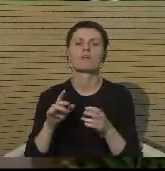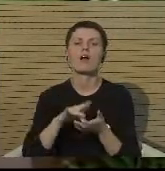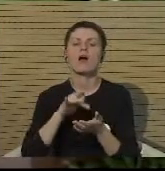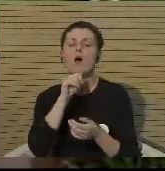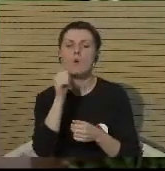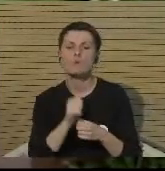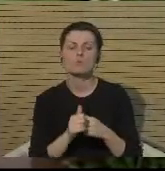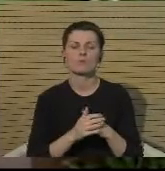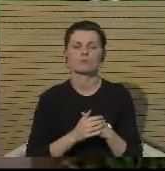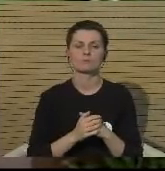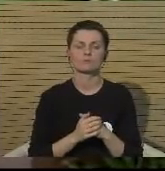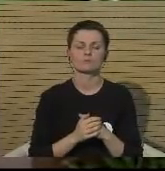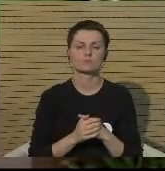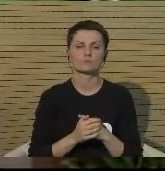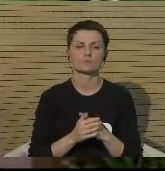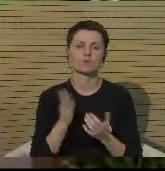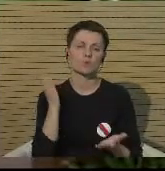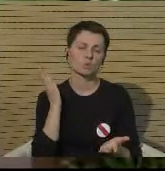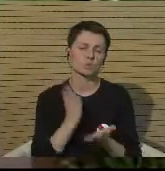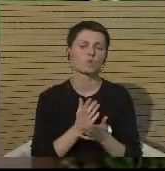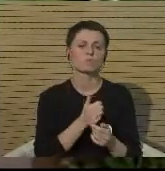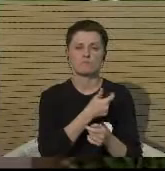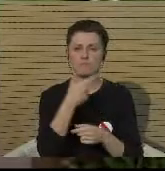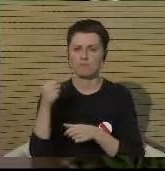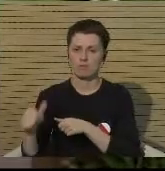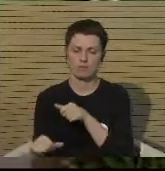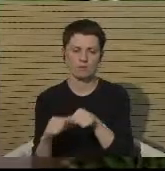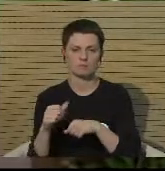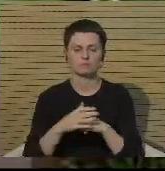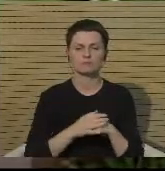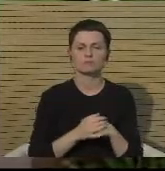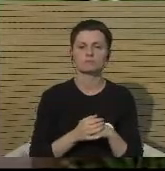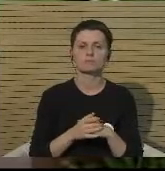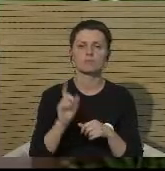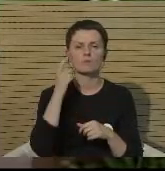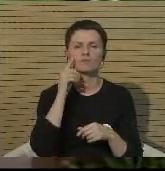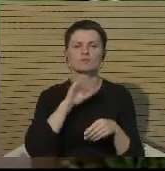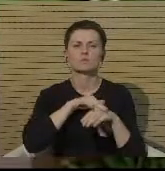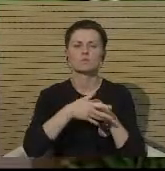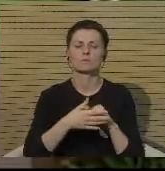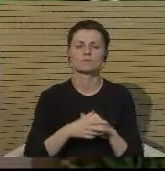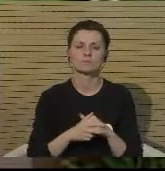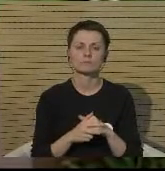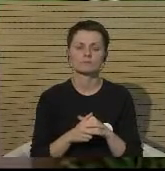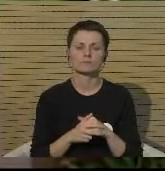translation initiatives taken in Europe for a number of decades.